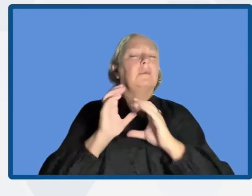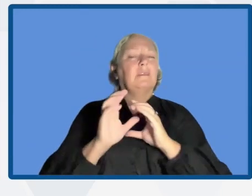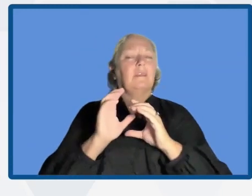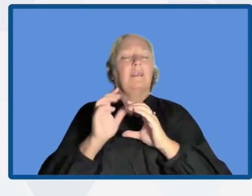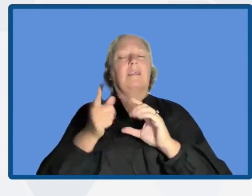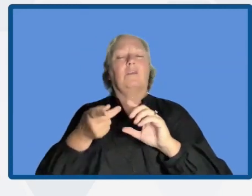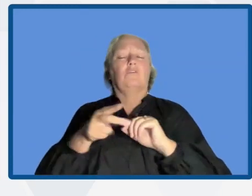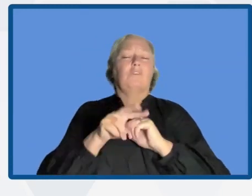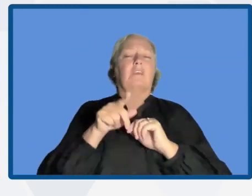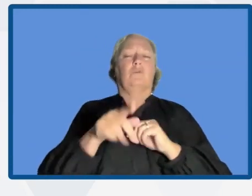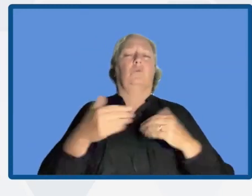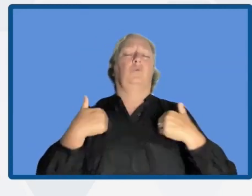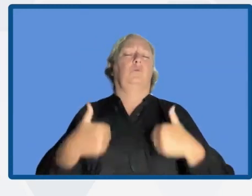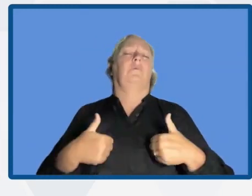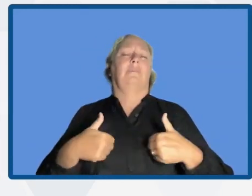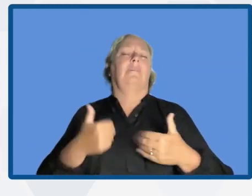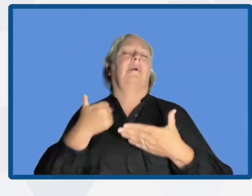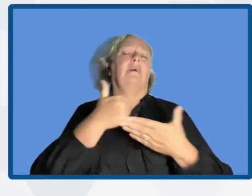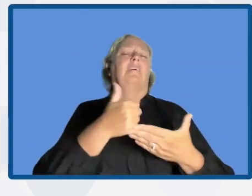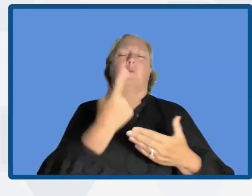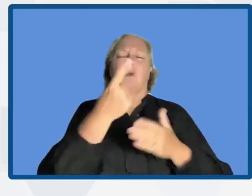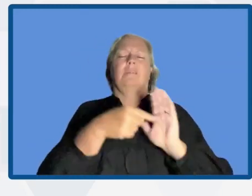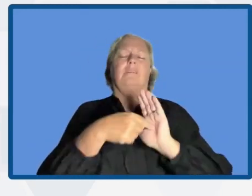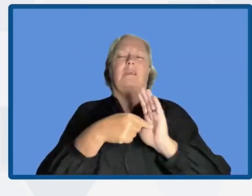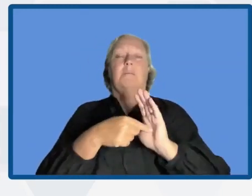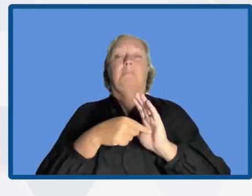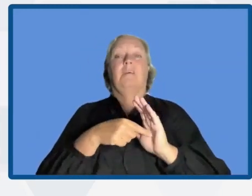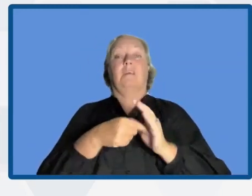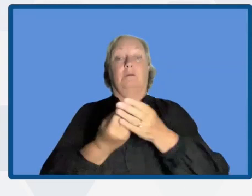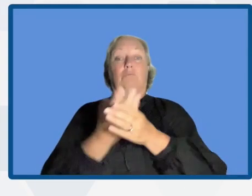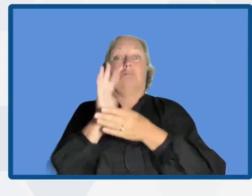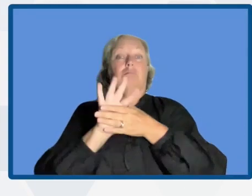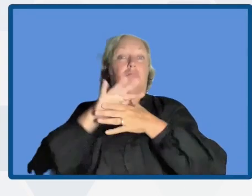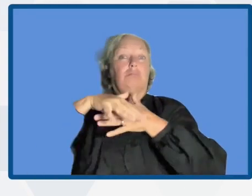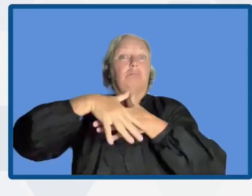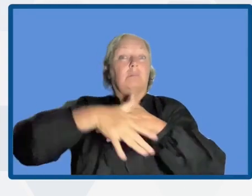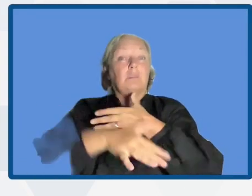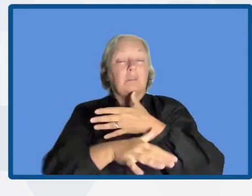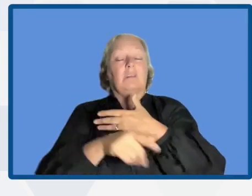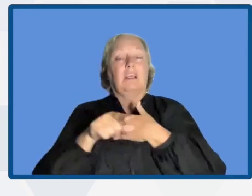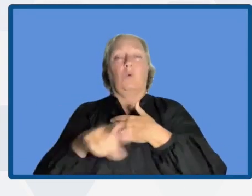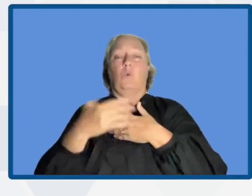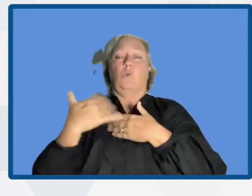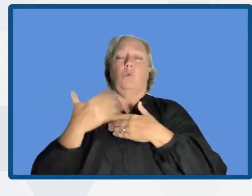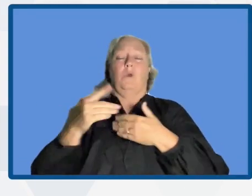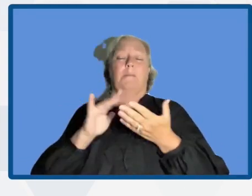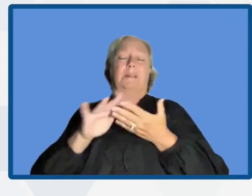For example, there was a volcano eruption that caused millions of losses.